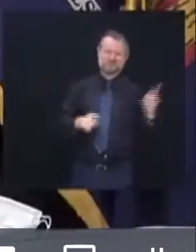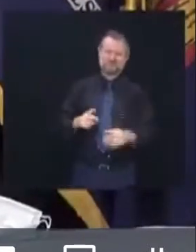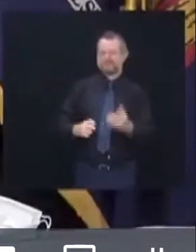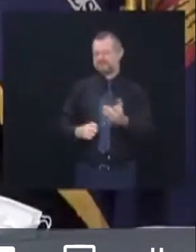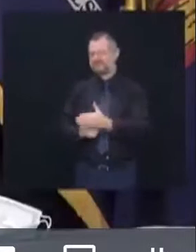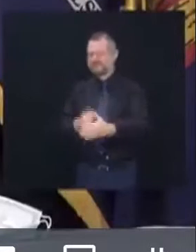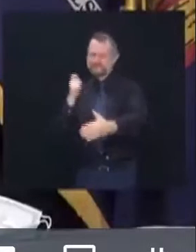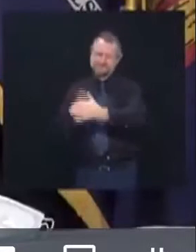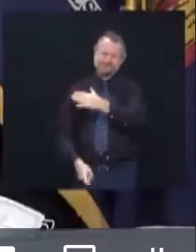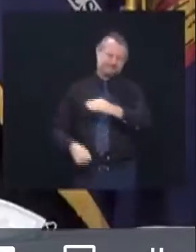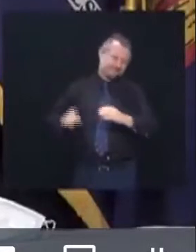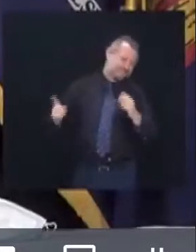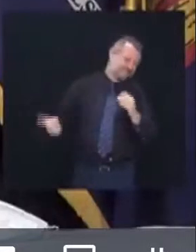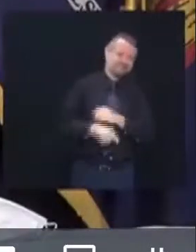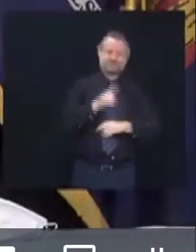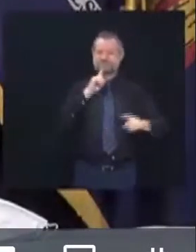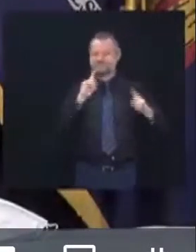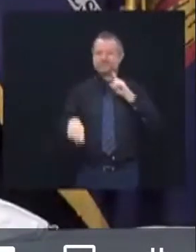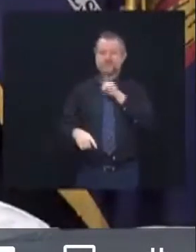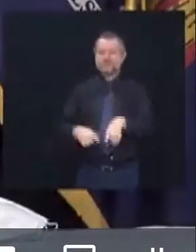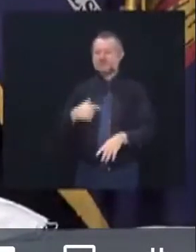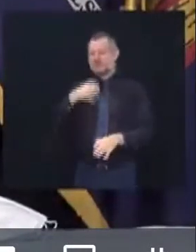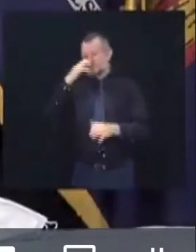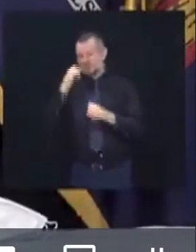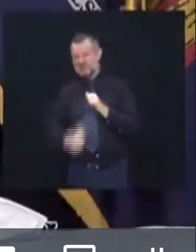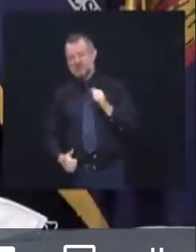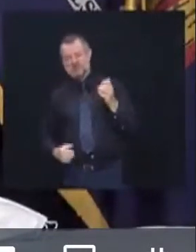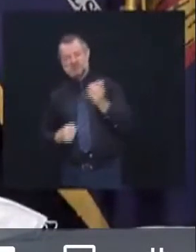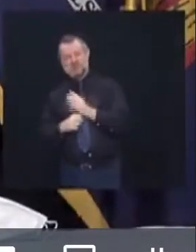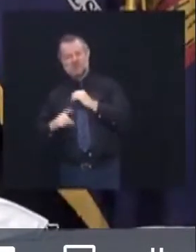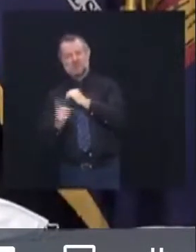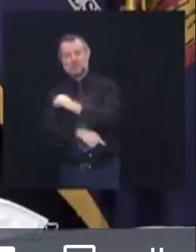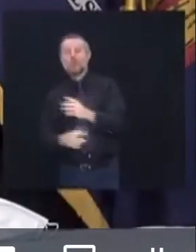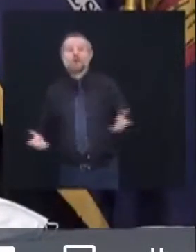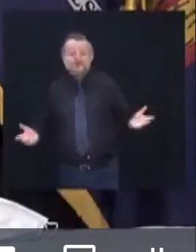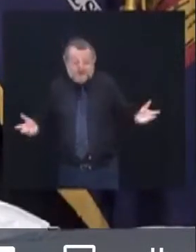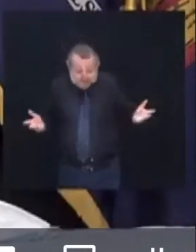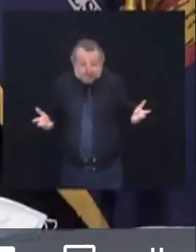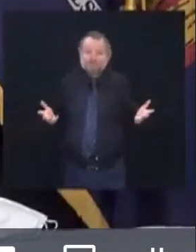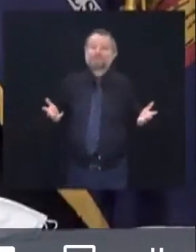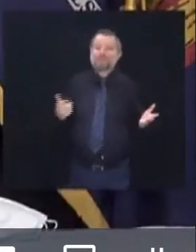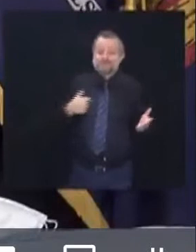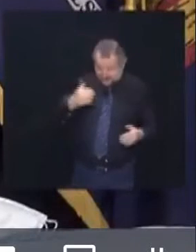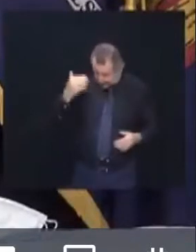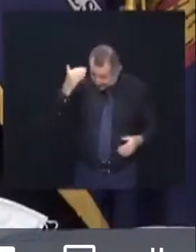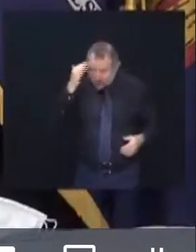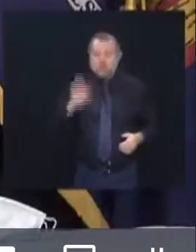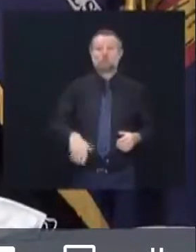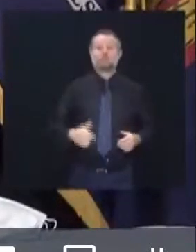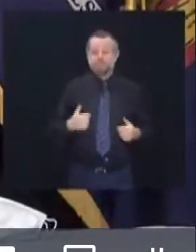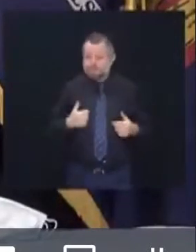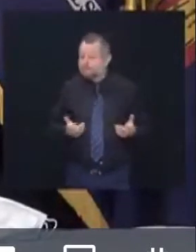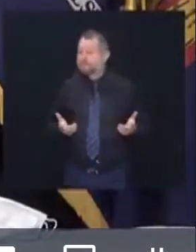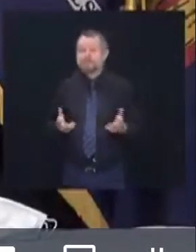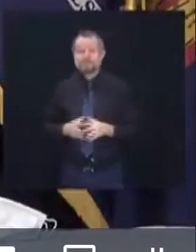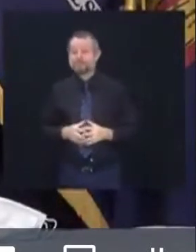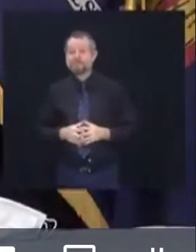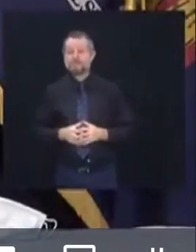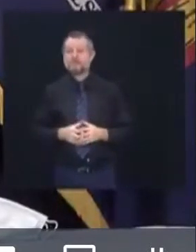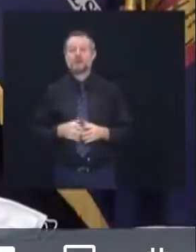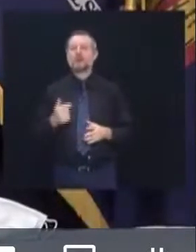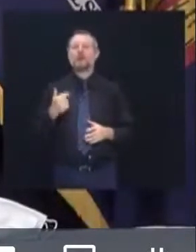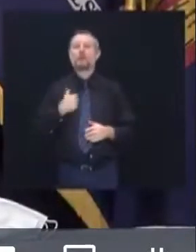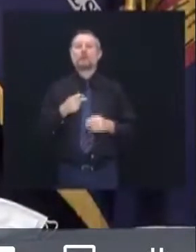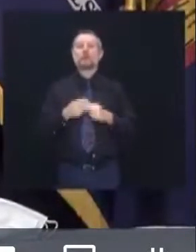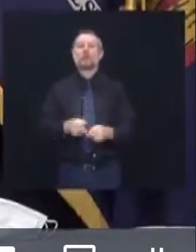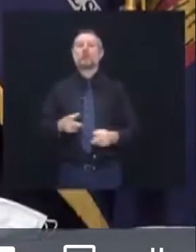harsh. I know it sounds harsh. It does sound harsh, but that's what I said before. I think it's love.